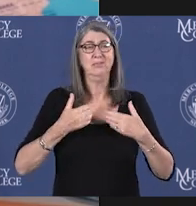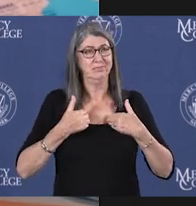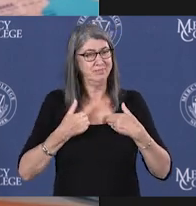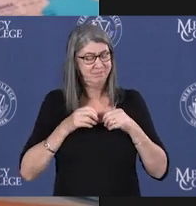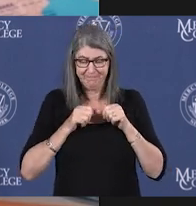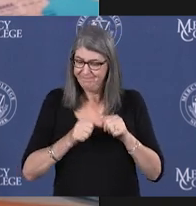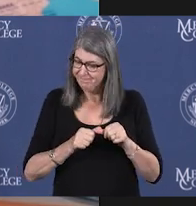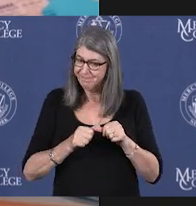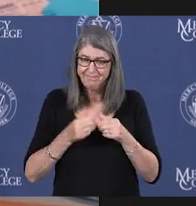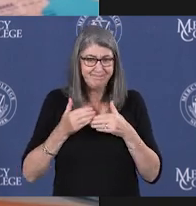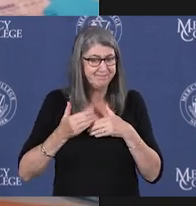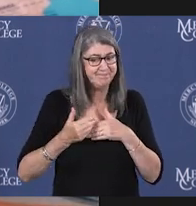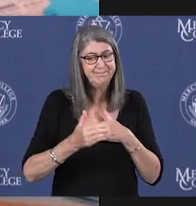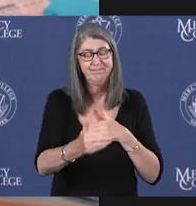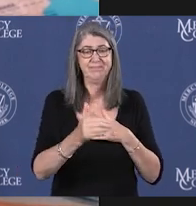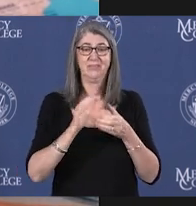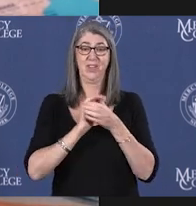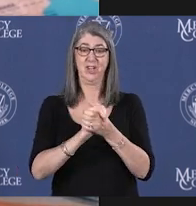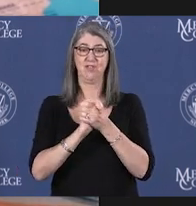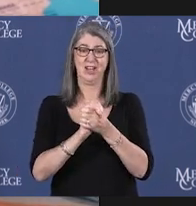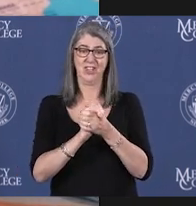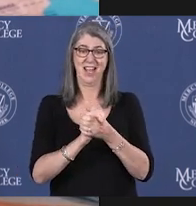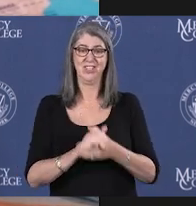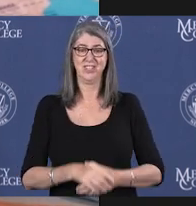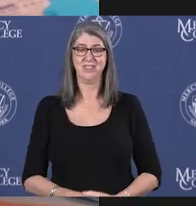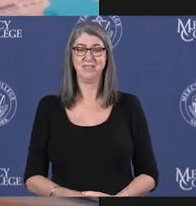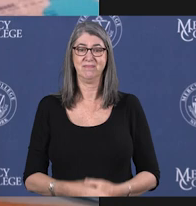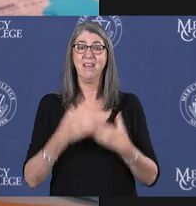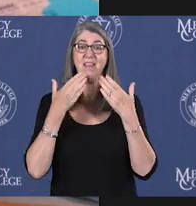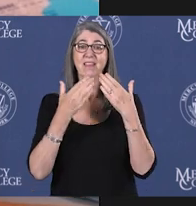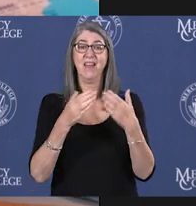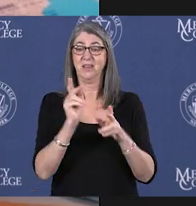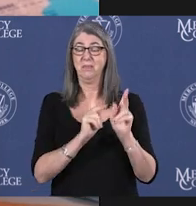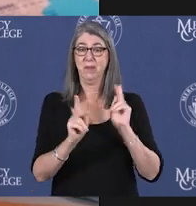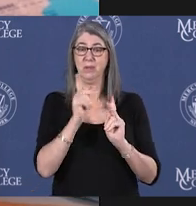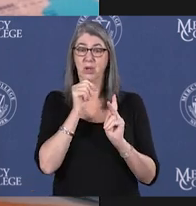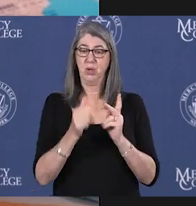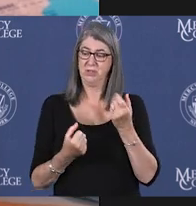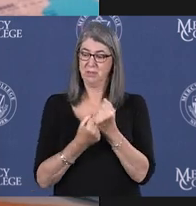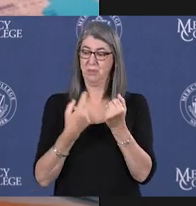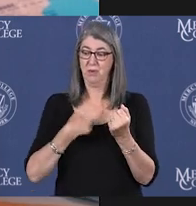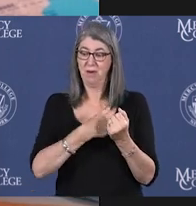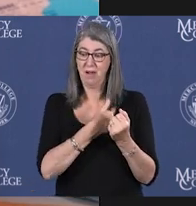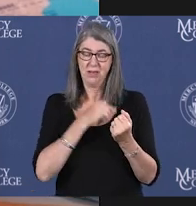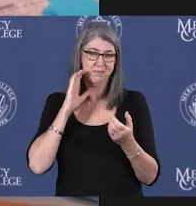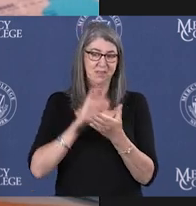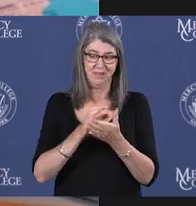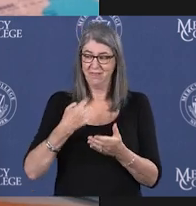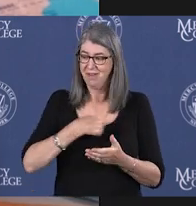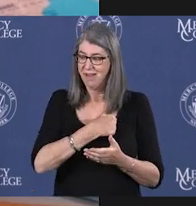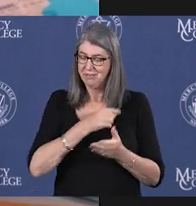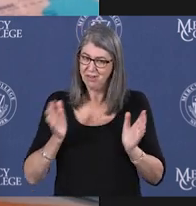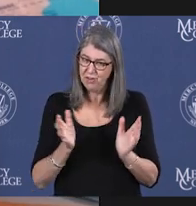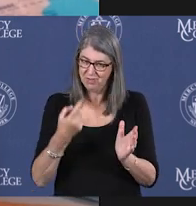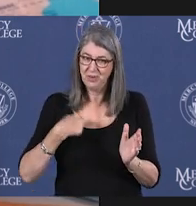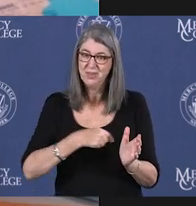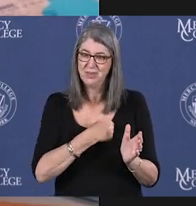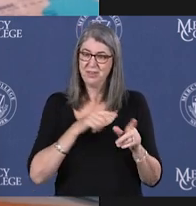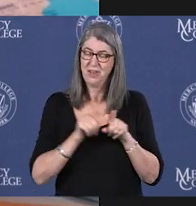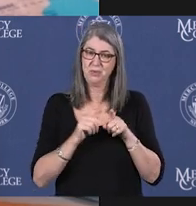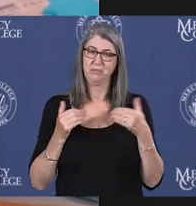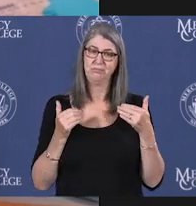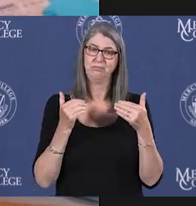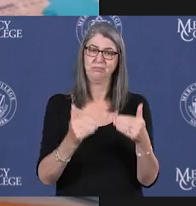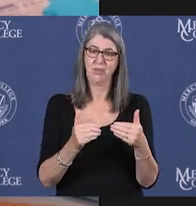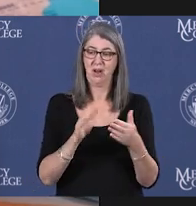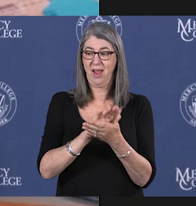torch. Congratulations. Thank you to the people who stood by us, believed in us, and encouraged us as we